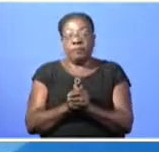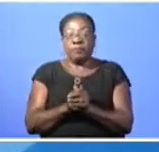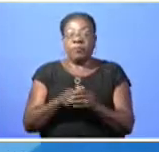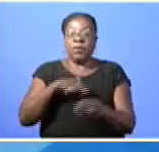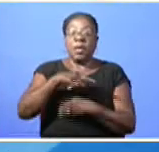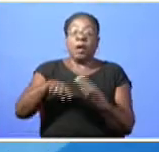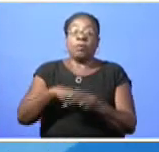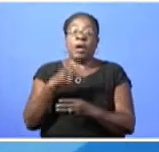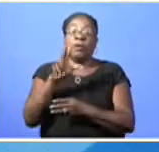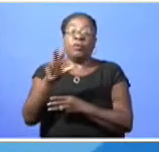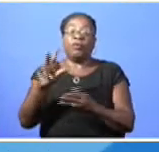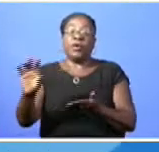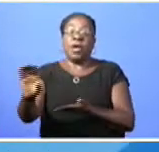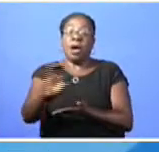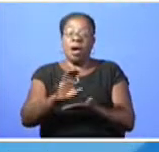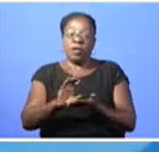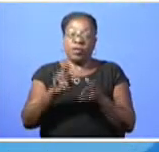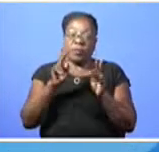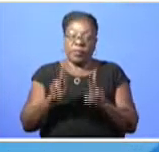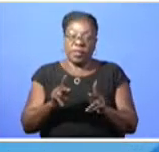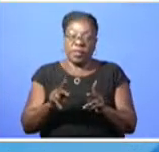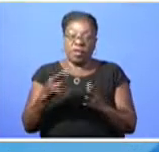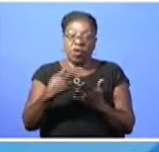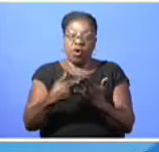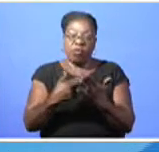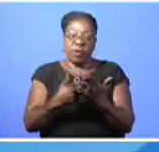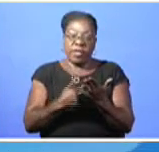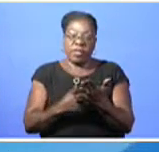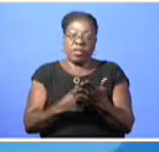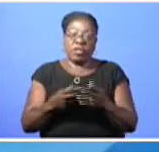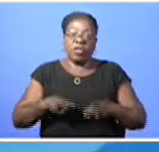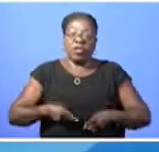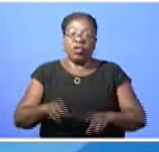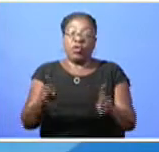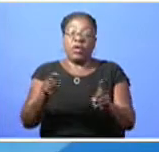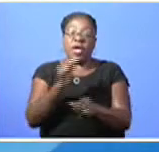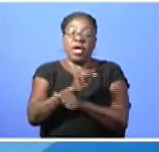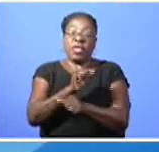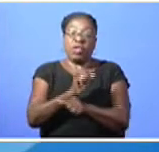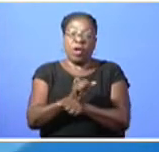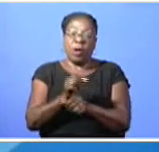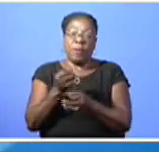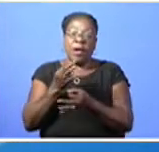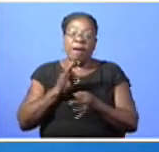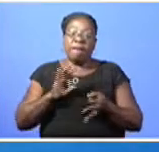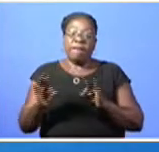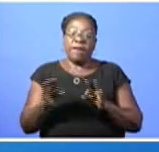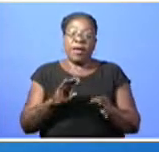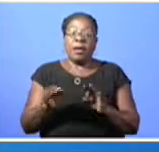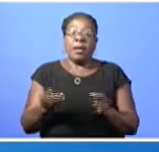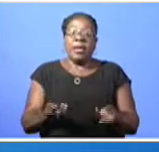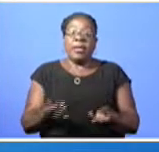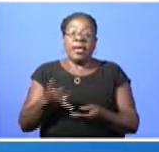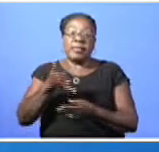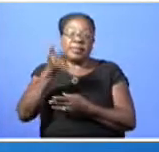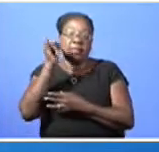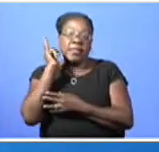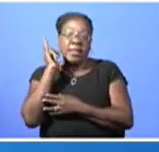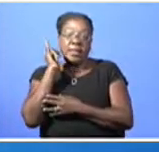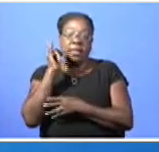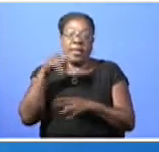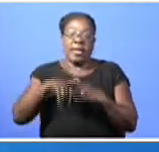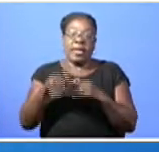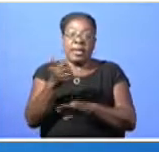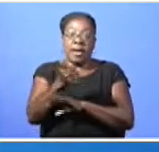Well, around 300 people registered during a virtual job fair held yesterday offering post-hurricane reconstruction and other employment in